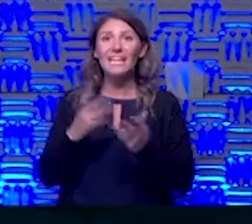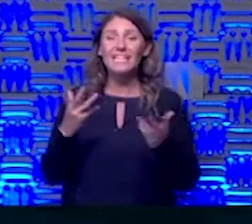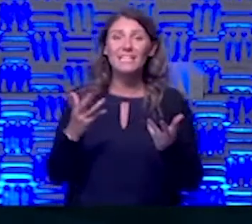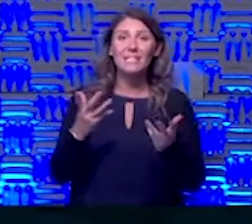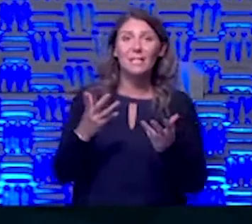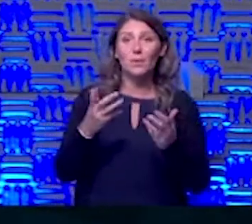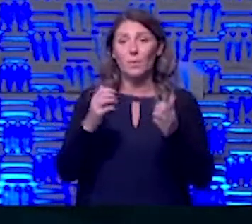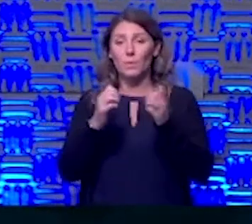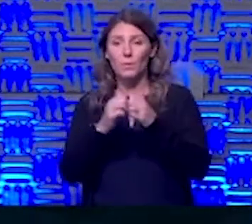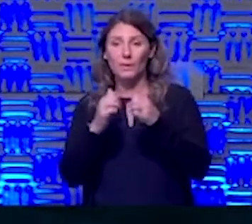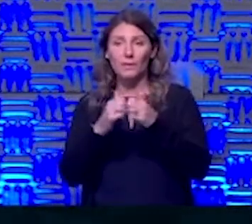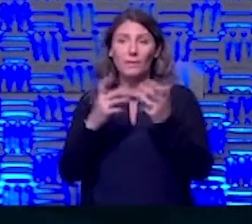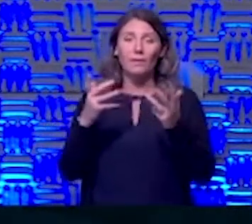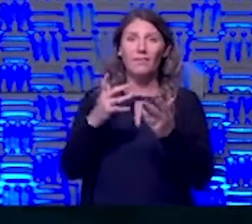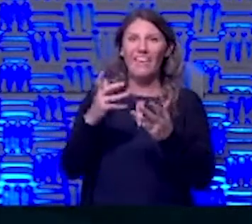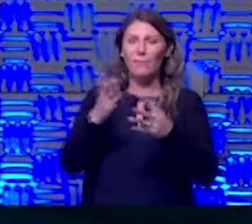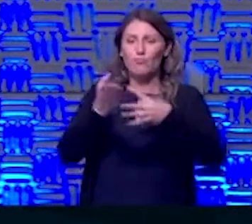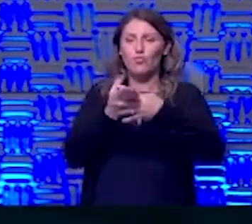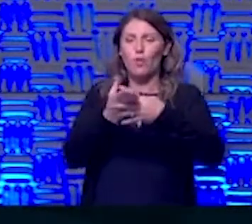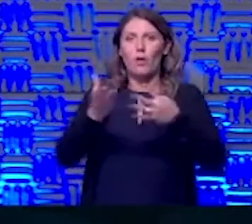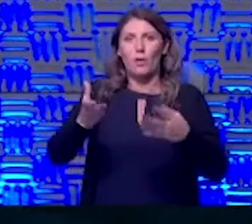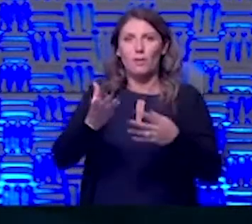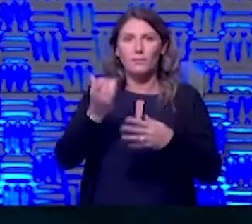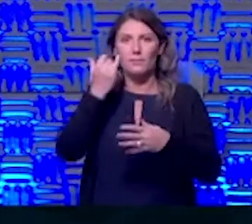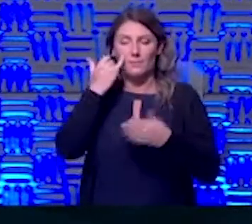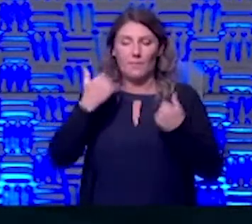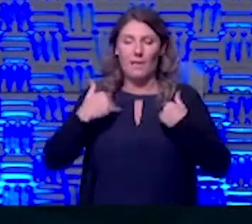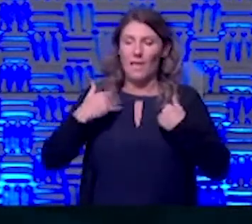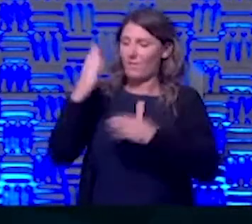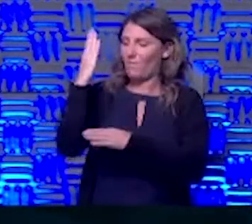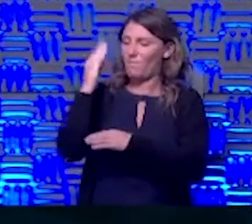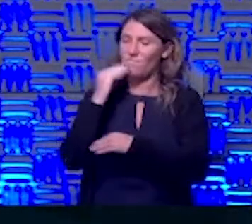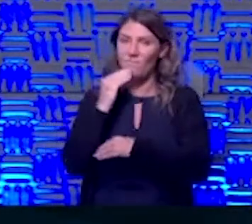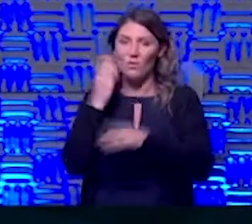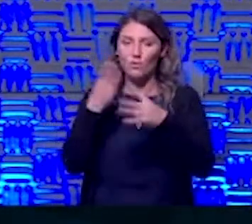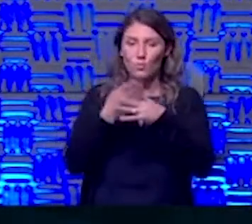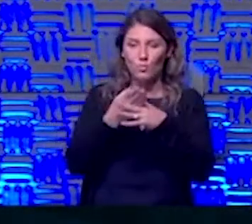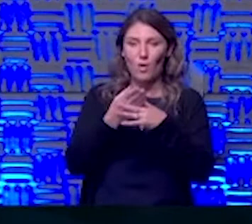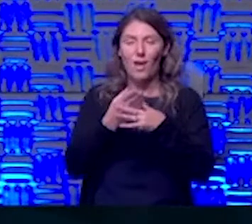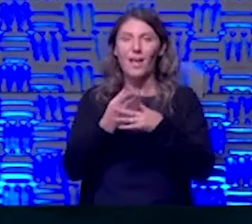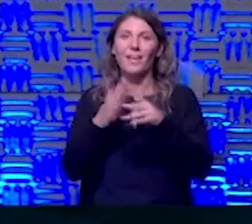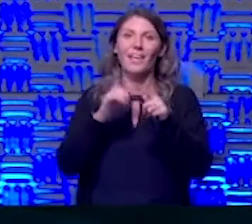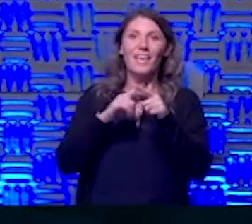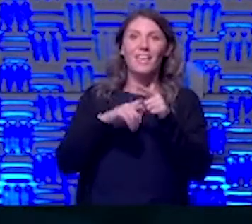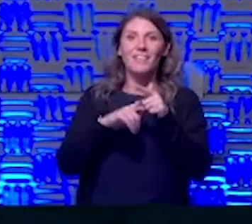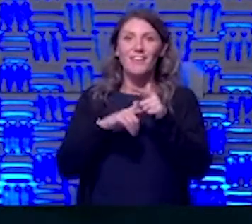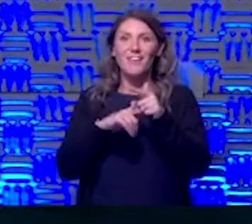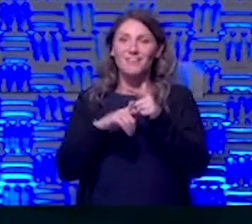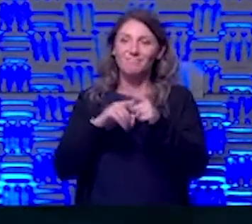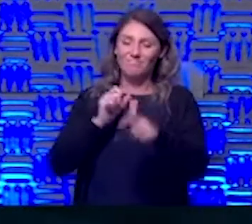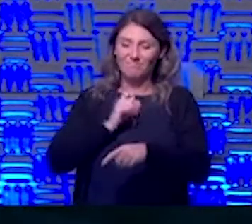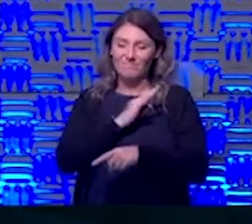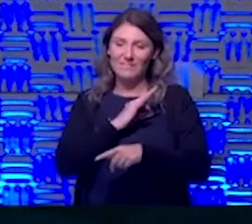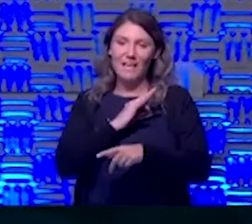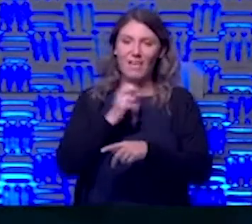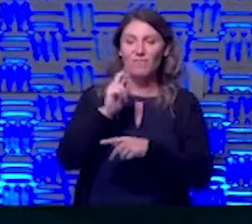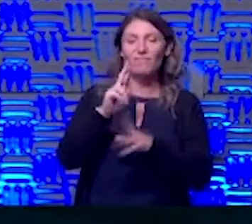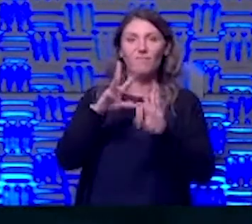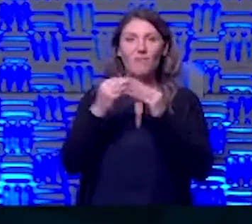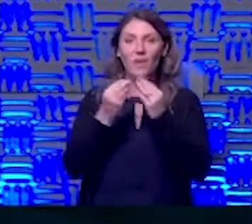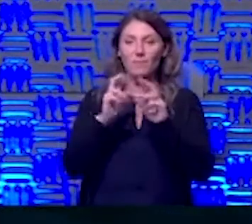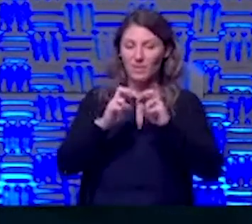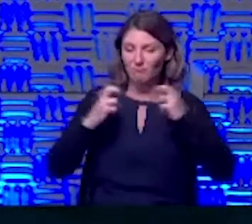they're taking a lunch break and if they're sitting together, that's a really high, area